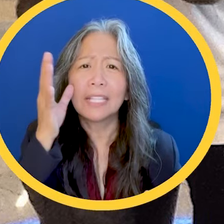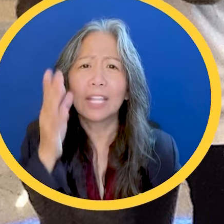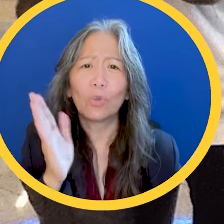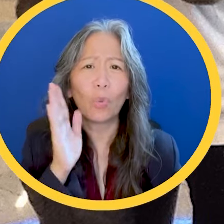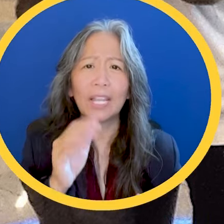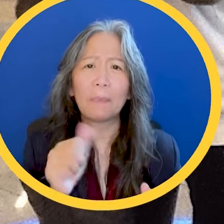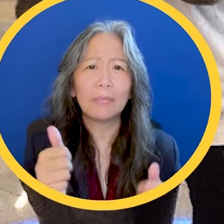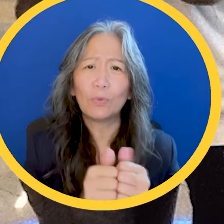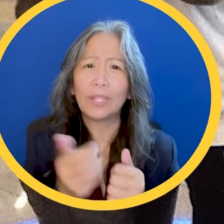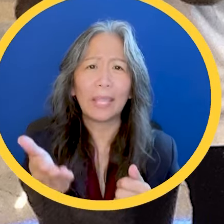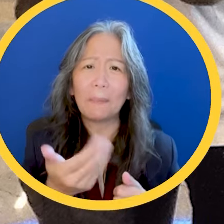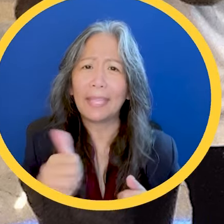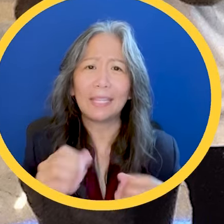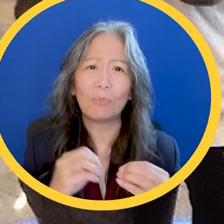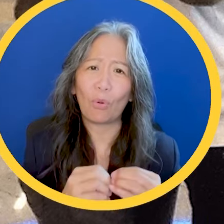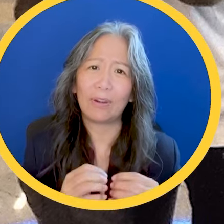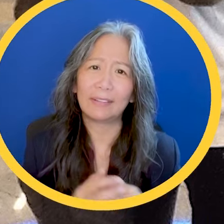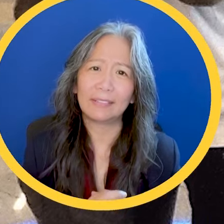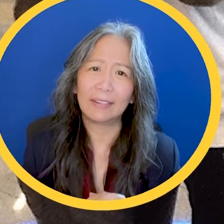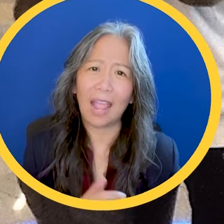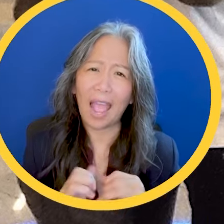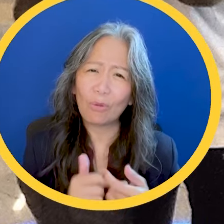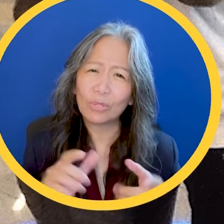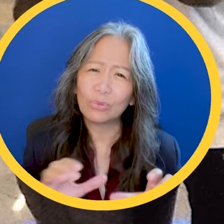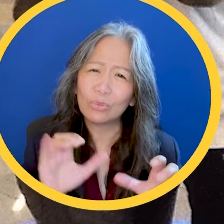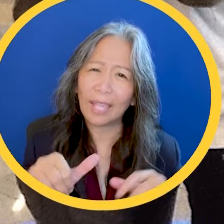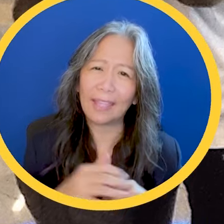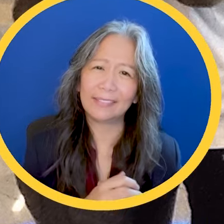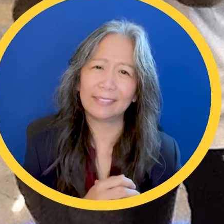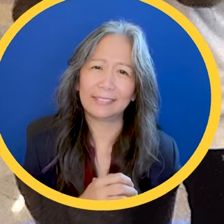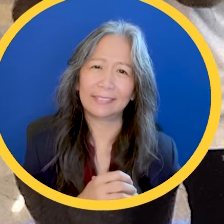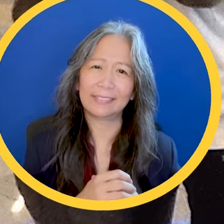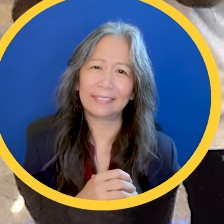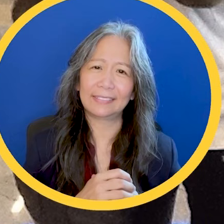dad you're not going to be with them anymore? How do you do that?